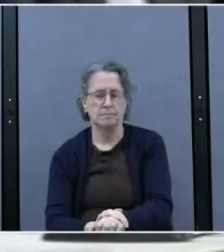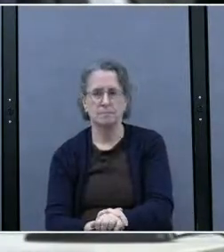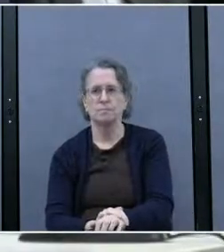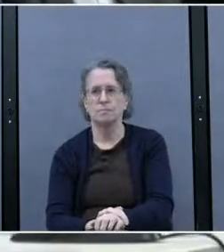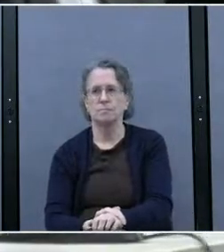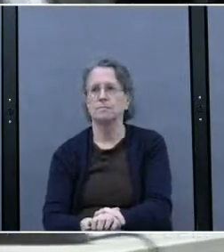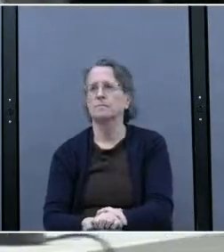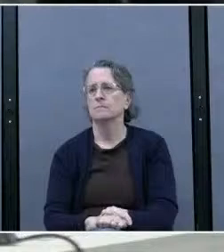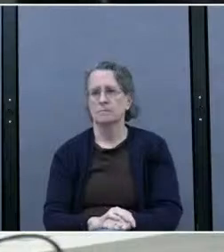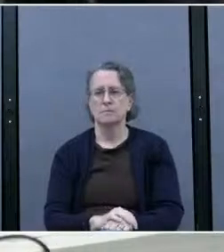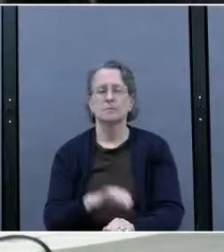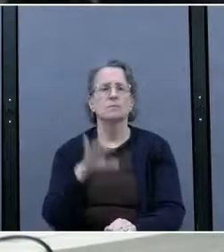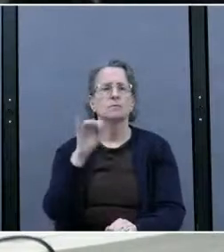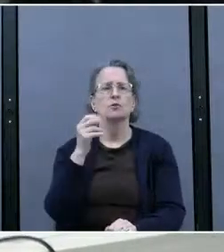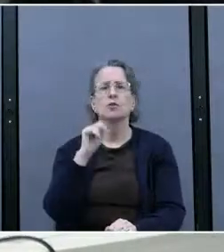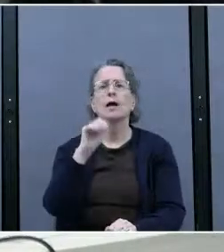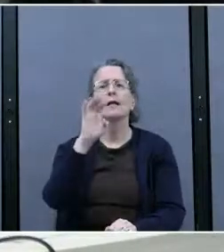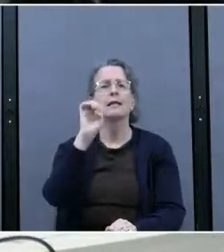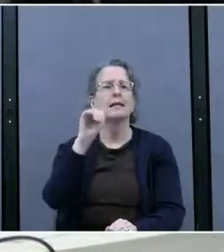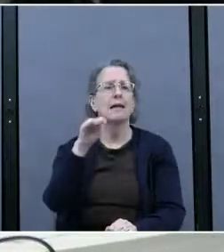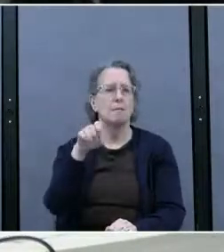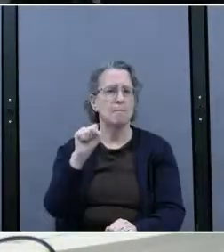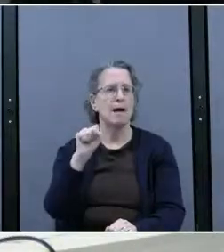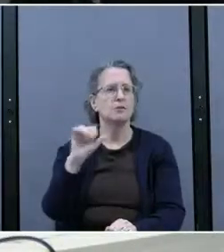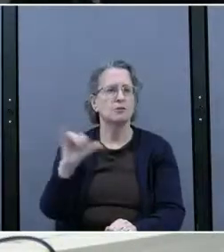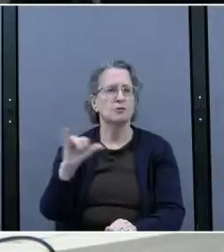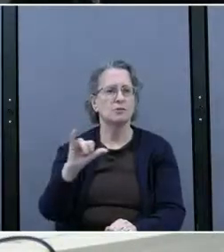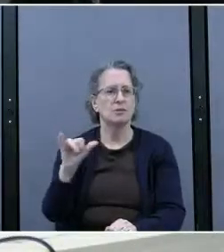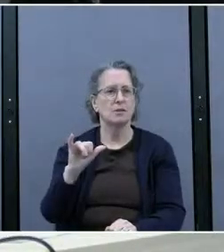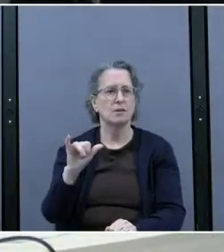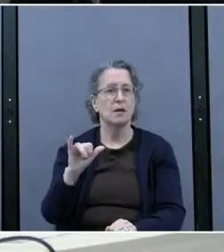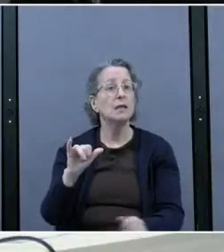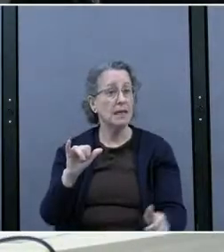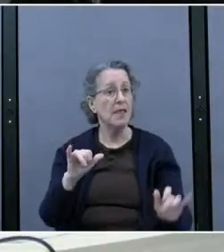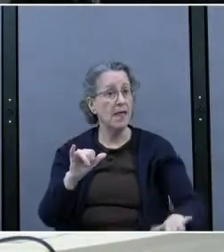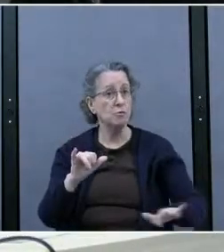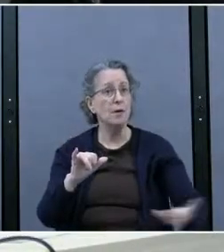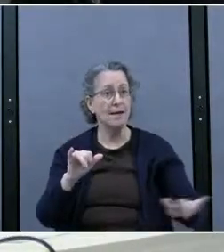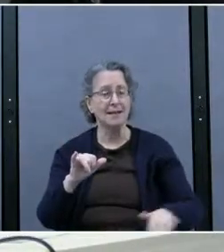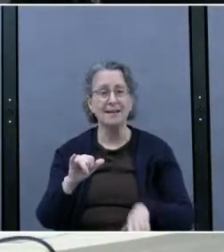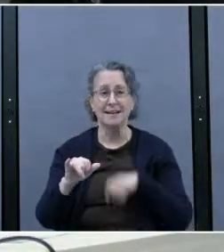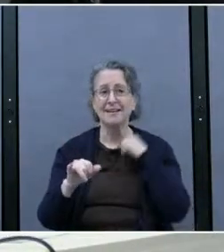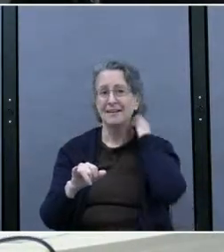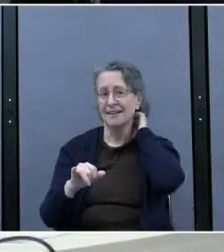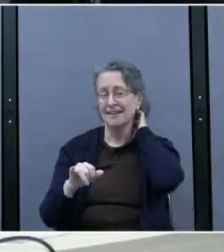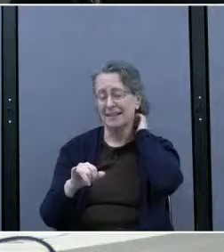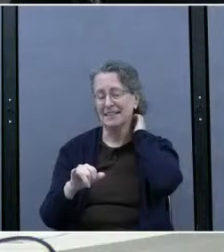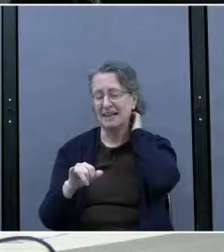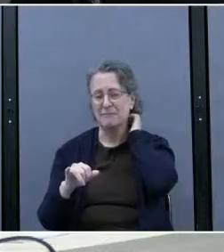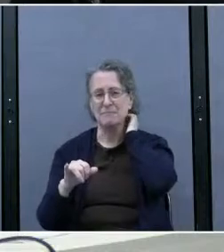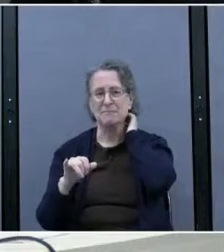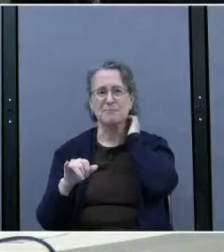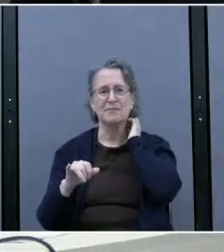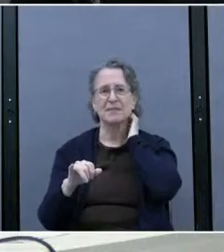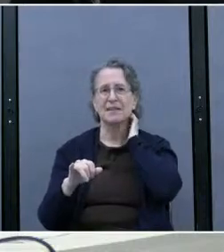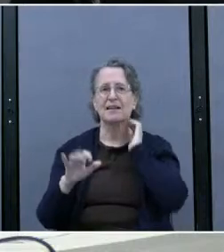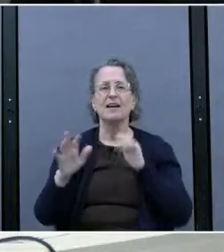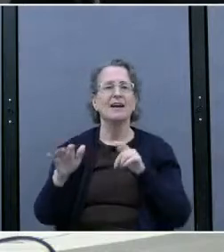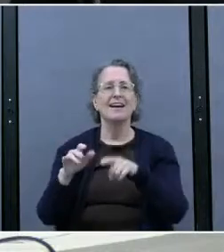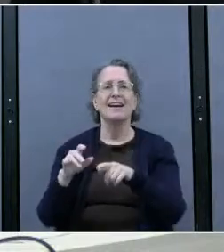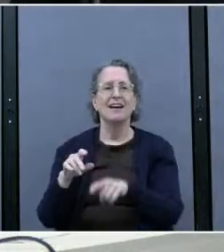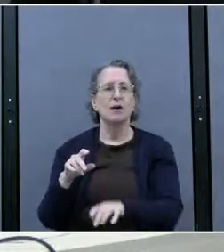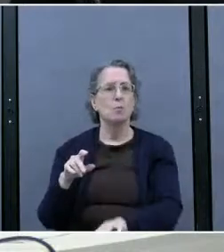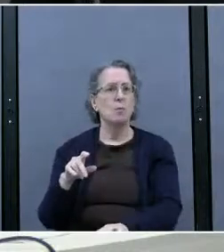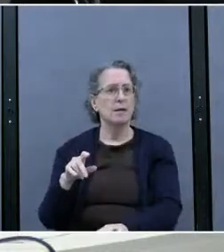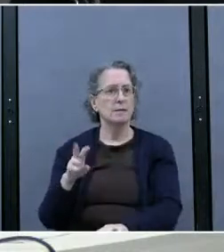to it? Yeah, and the EMS revenue also brought it down slightly. Okay, thank you. I think Sonia